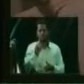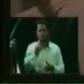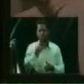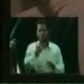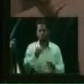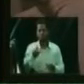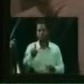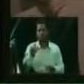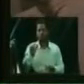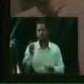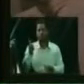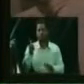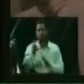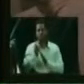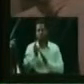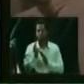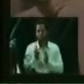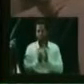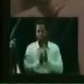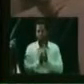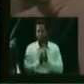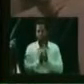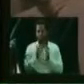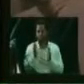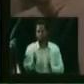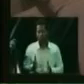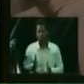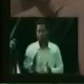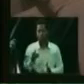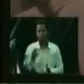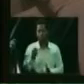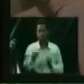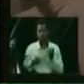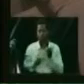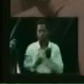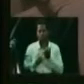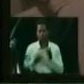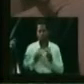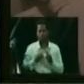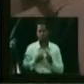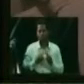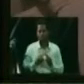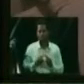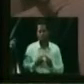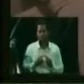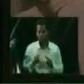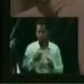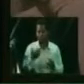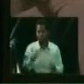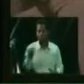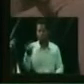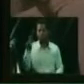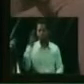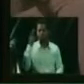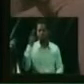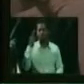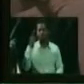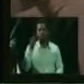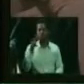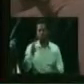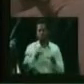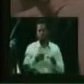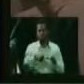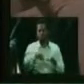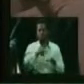or County Attorney, either on their own initiative or after a complaint has been made. Though I realize that a group of 10 citizens